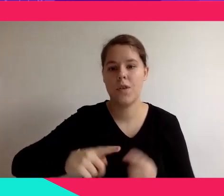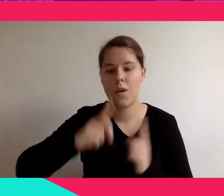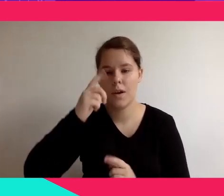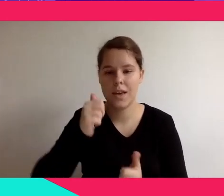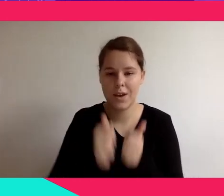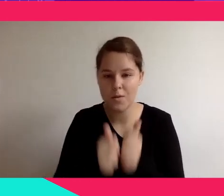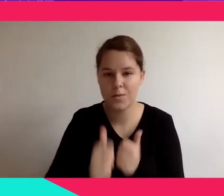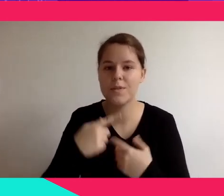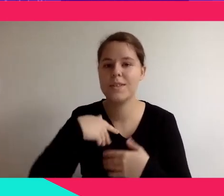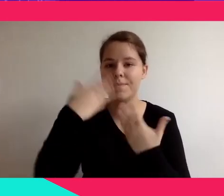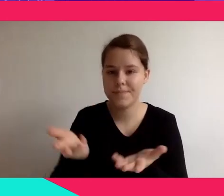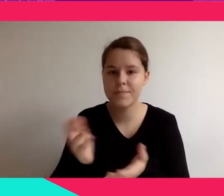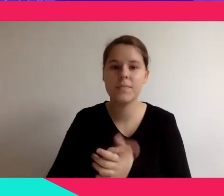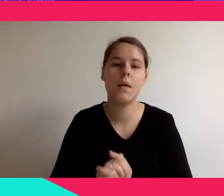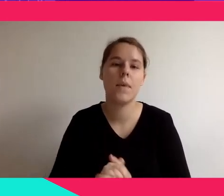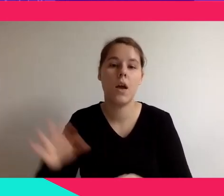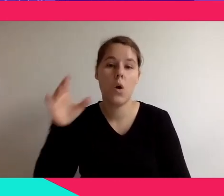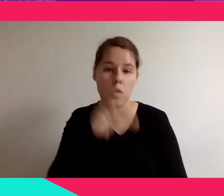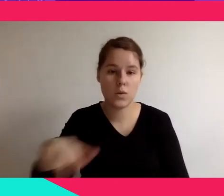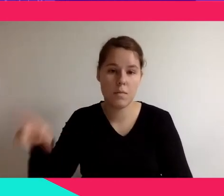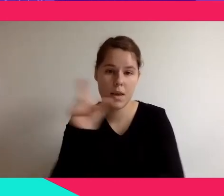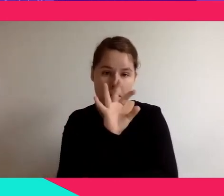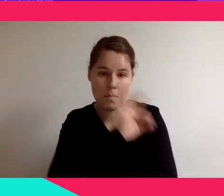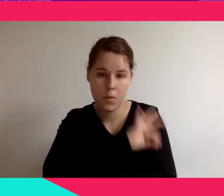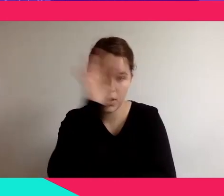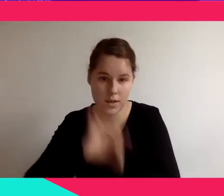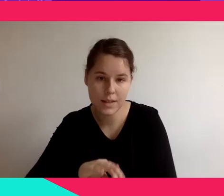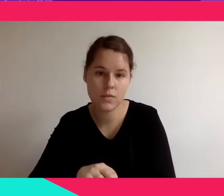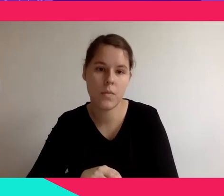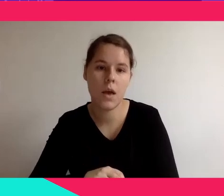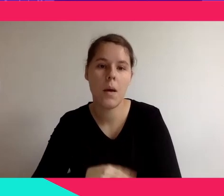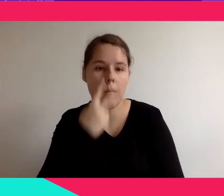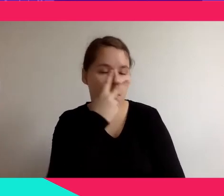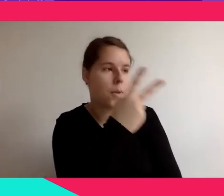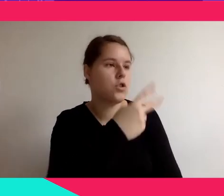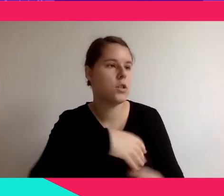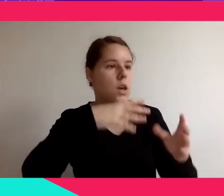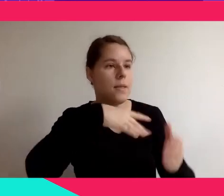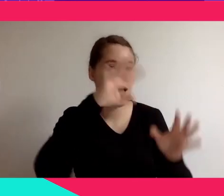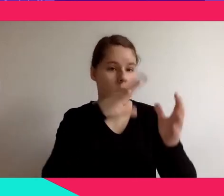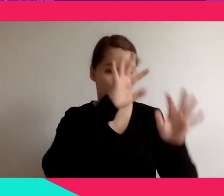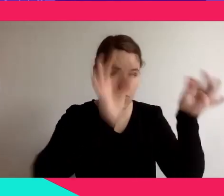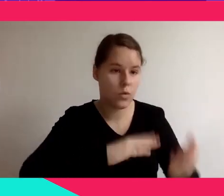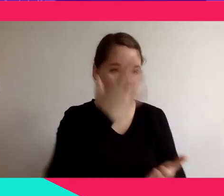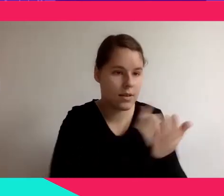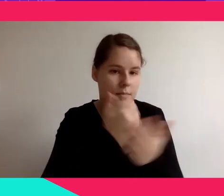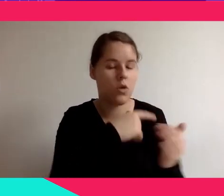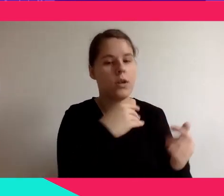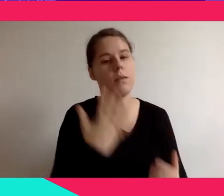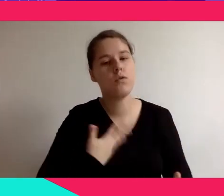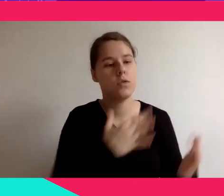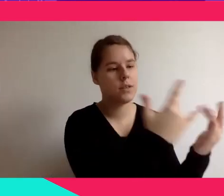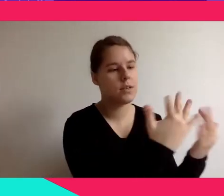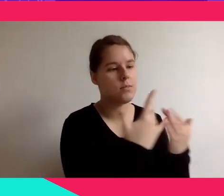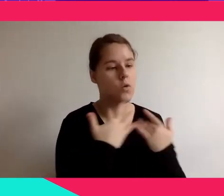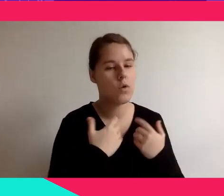create new designs. And we have had hundreds of beautiful designs come in. And